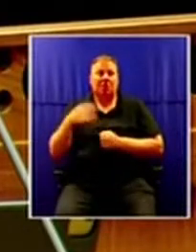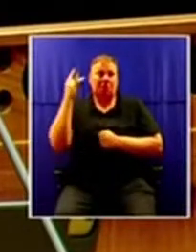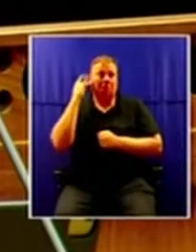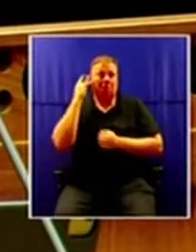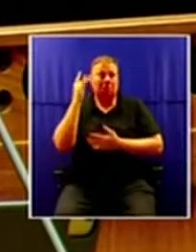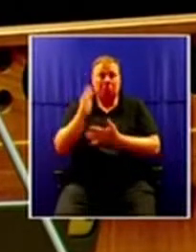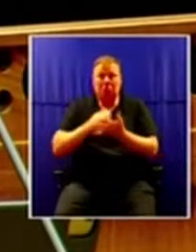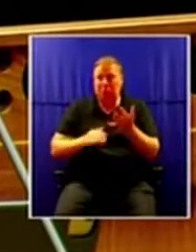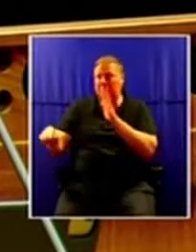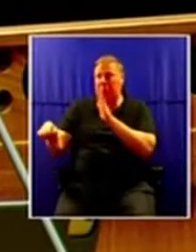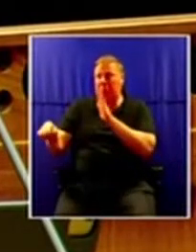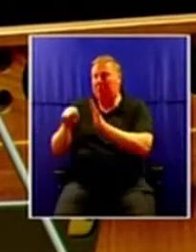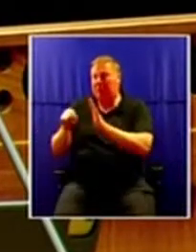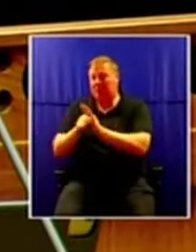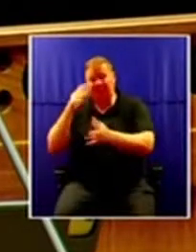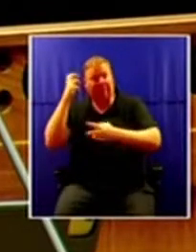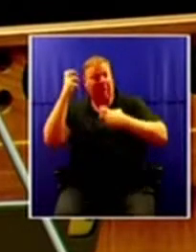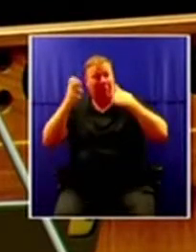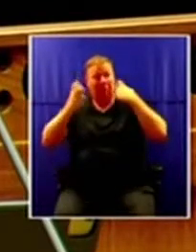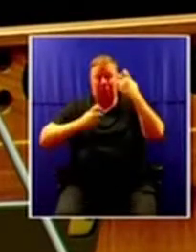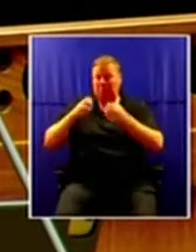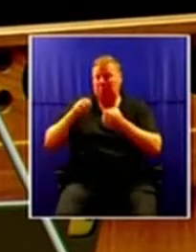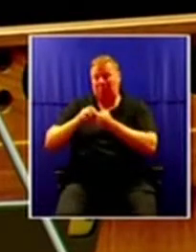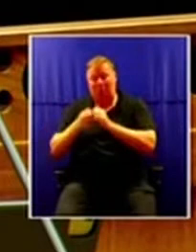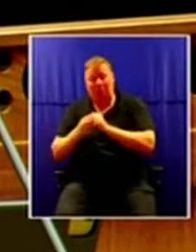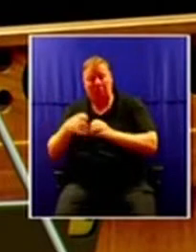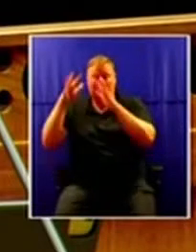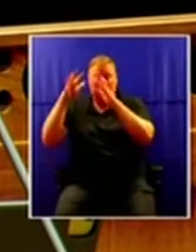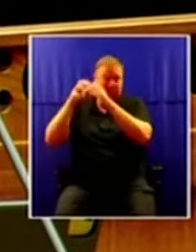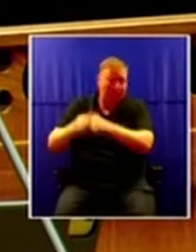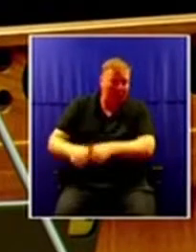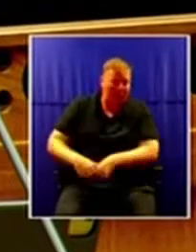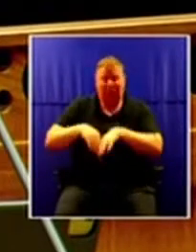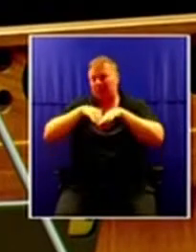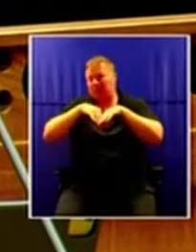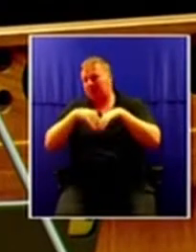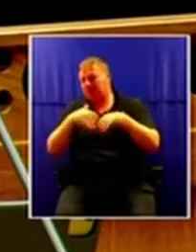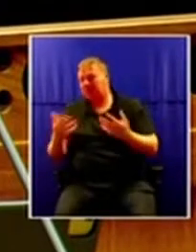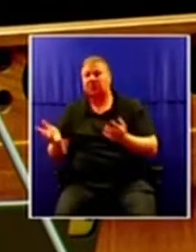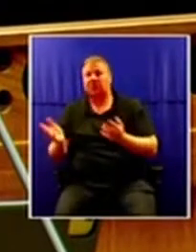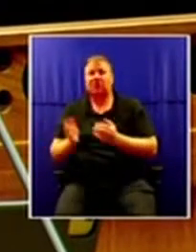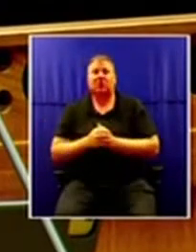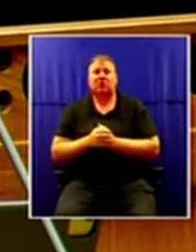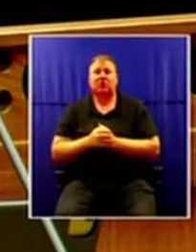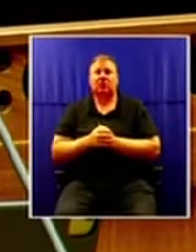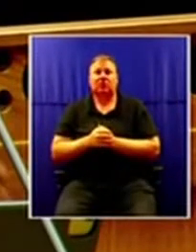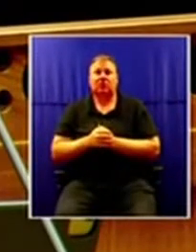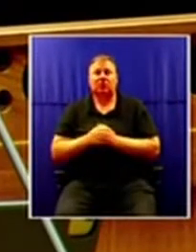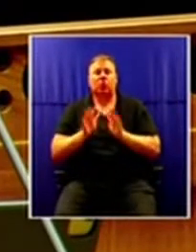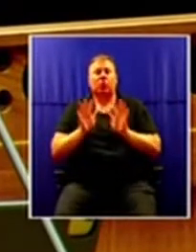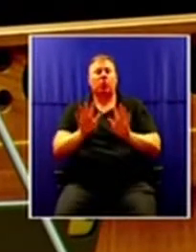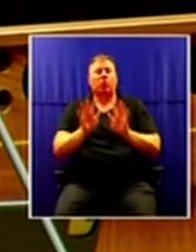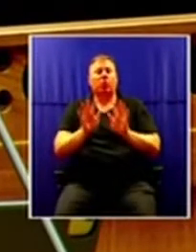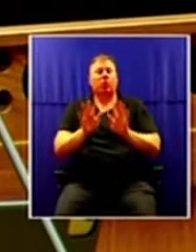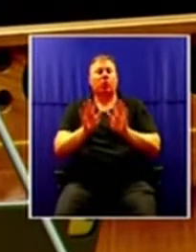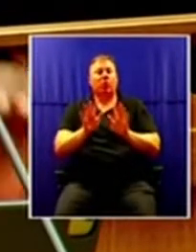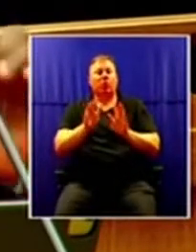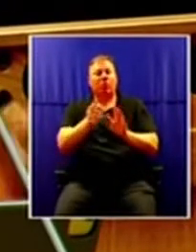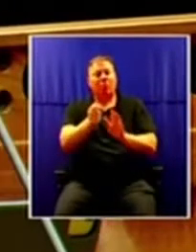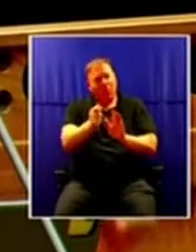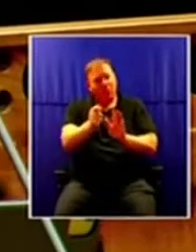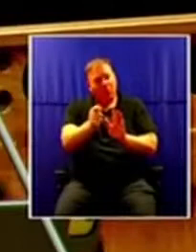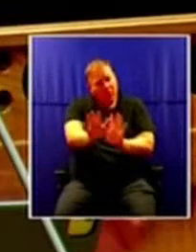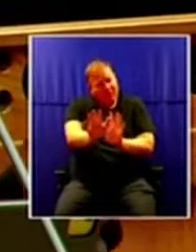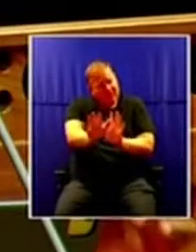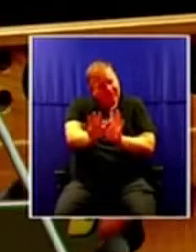to be chaos and collapse and everything else. Pause for a moment, South Africans,